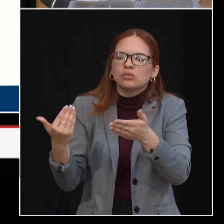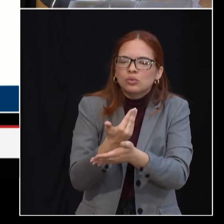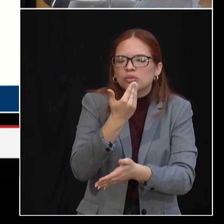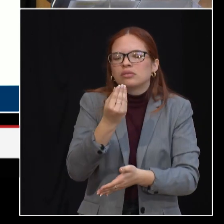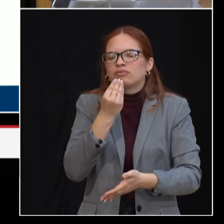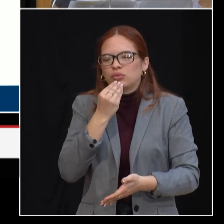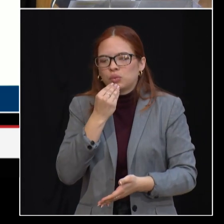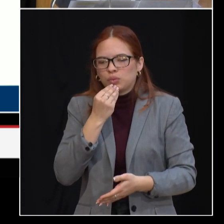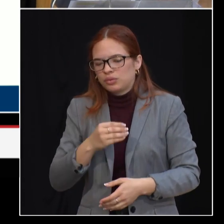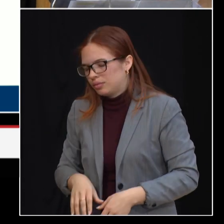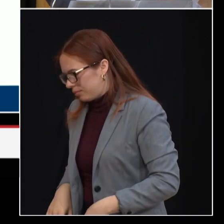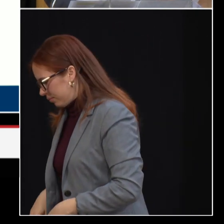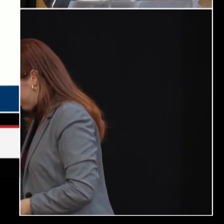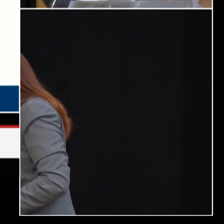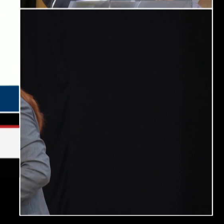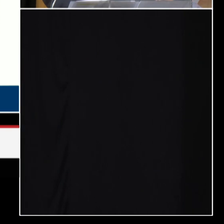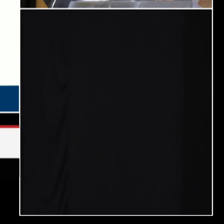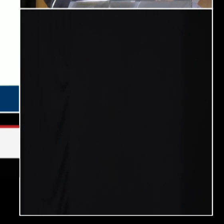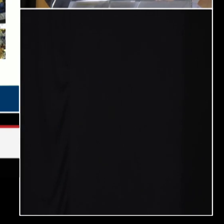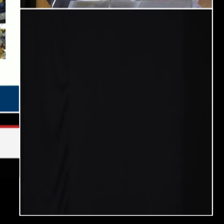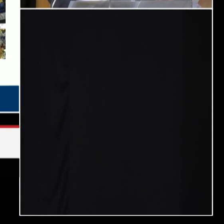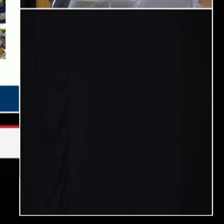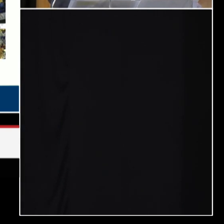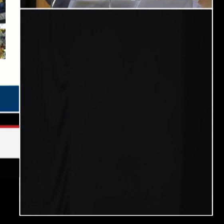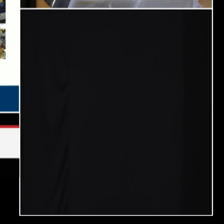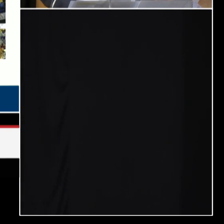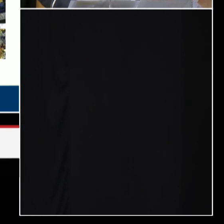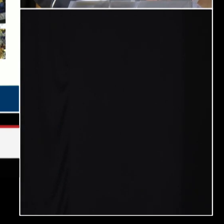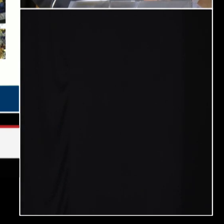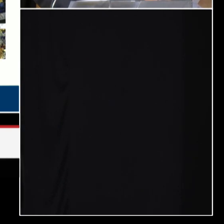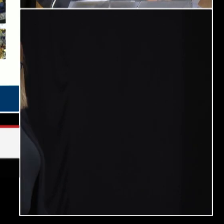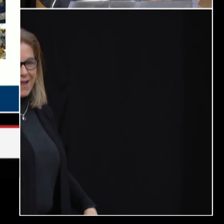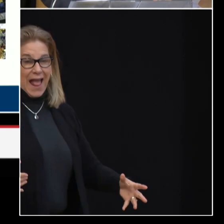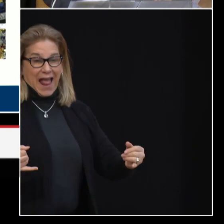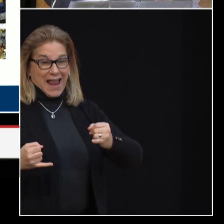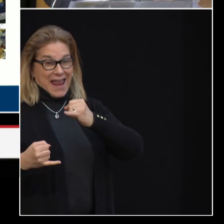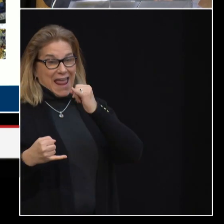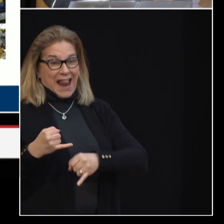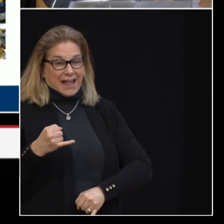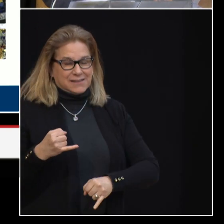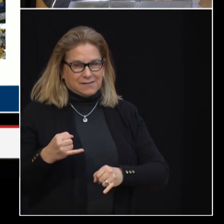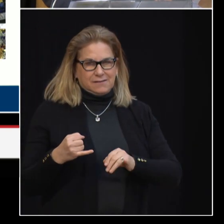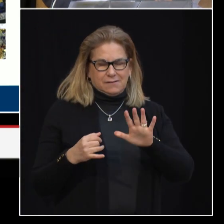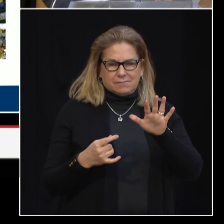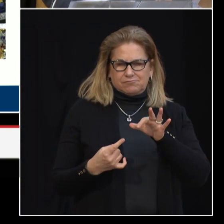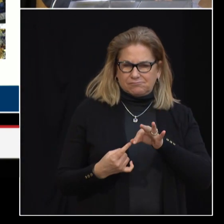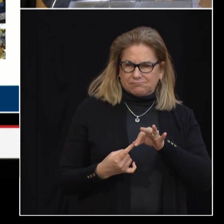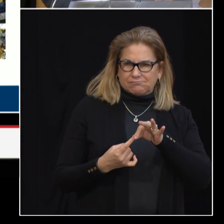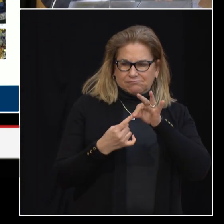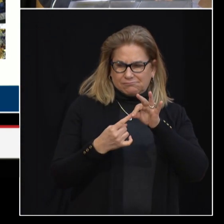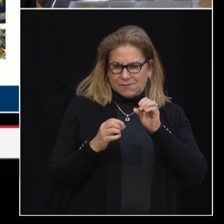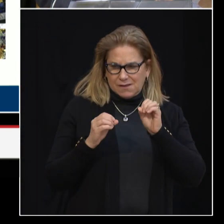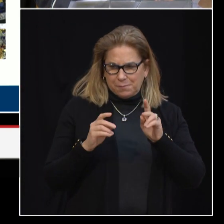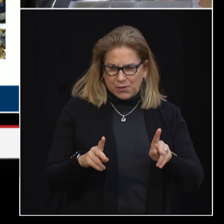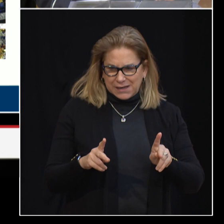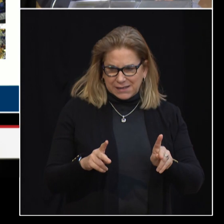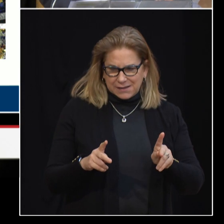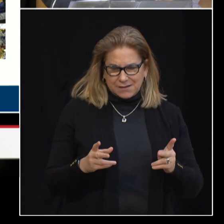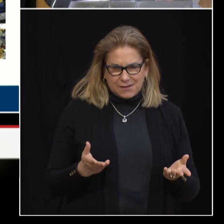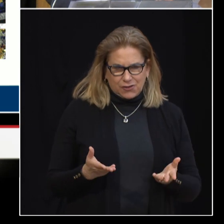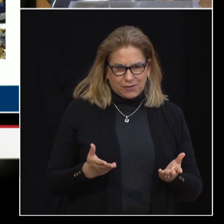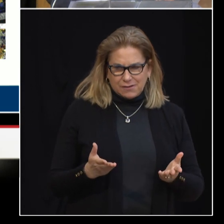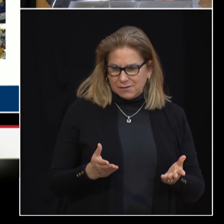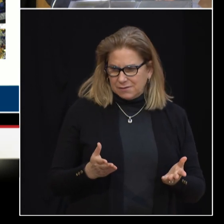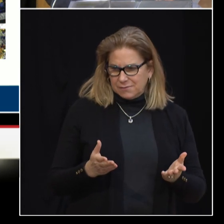Finally, we have a unique opportunity at Barry Farm. As Sharon mentioned, economic development is about improving outcomes for all of our